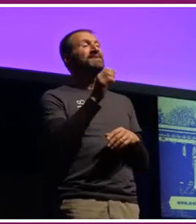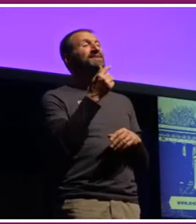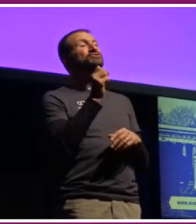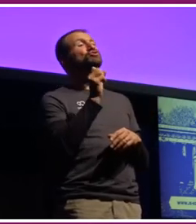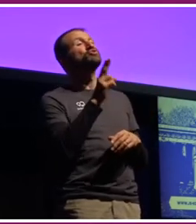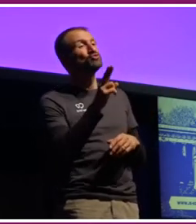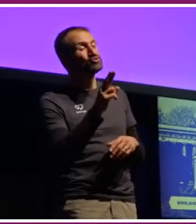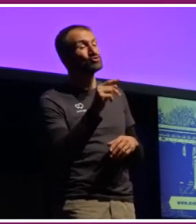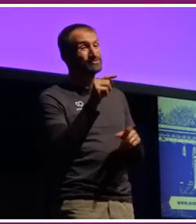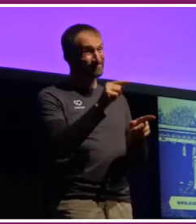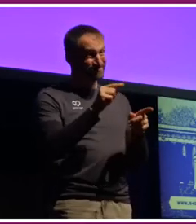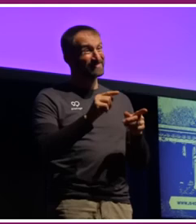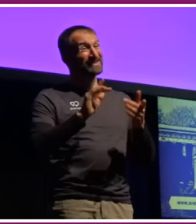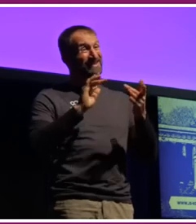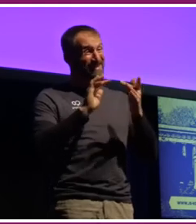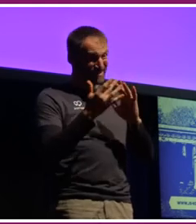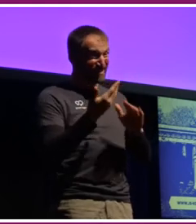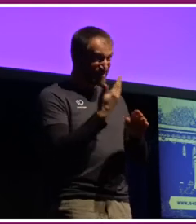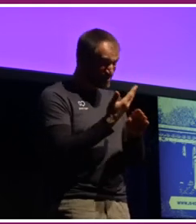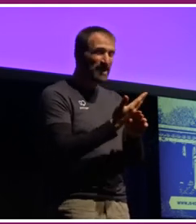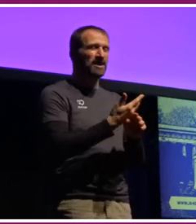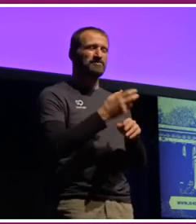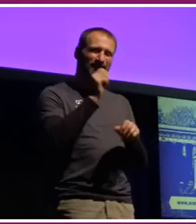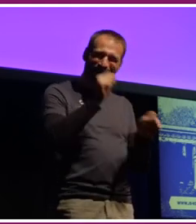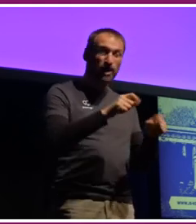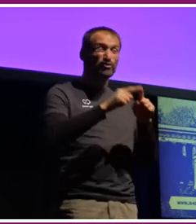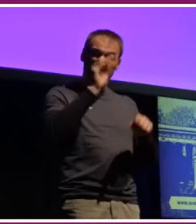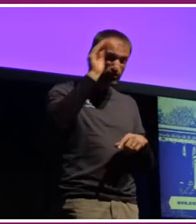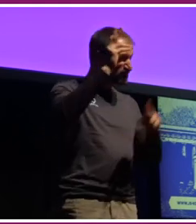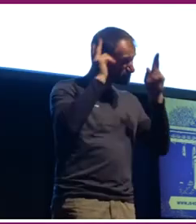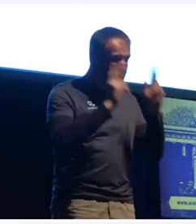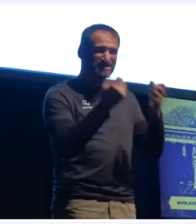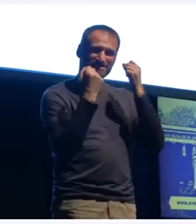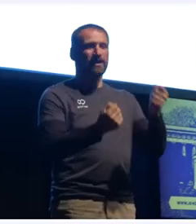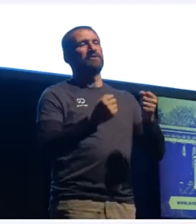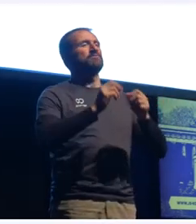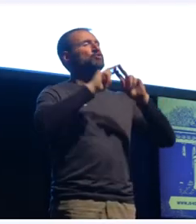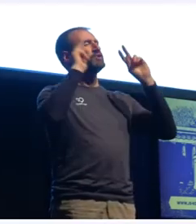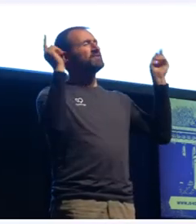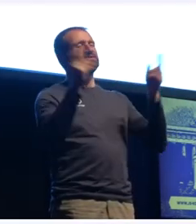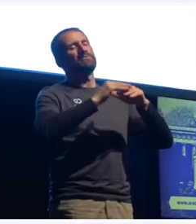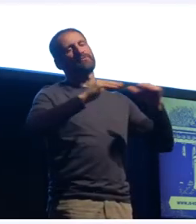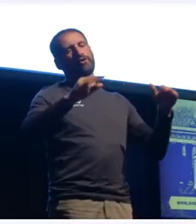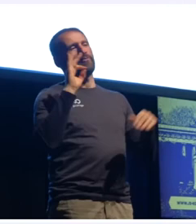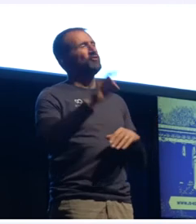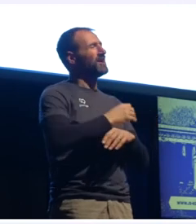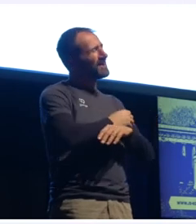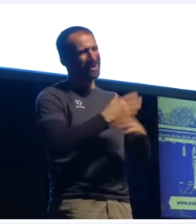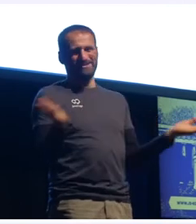web can and will be a universal platform for everything. So the web is not a document